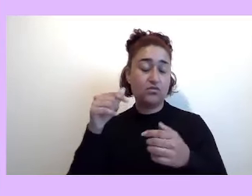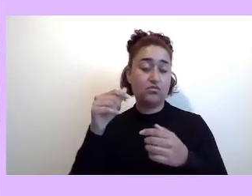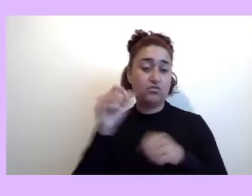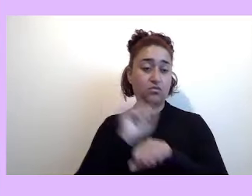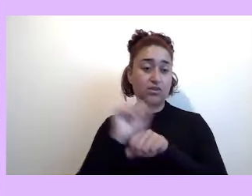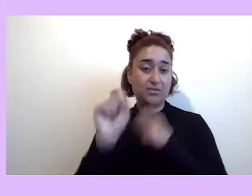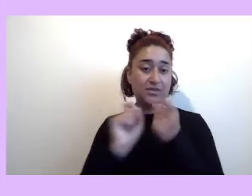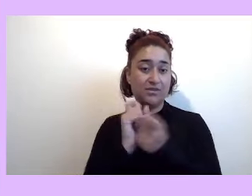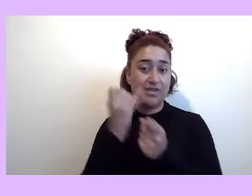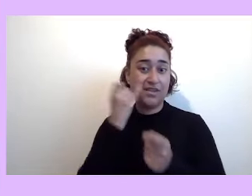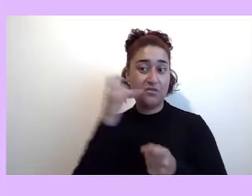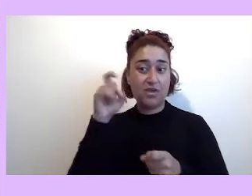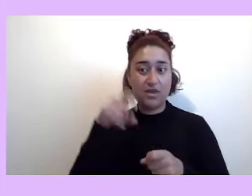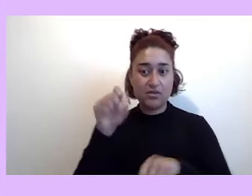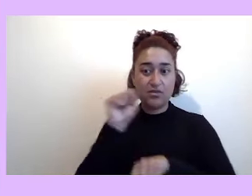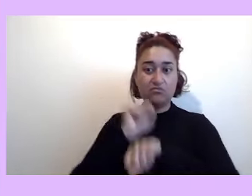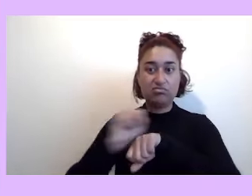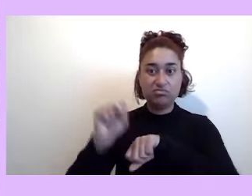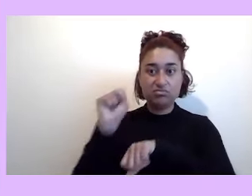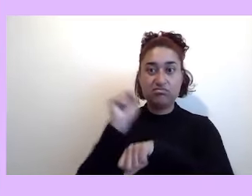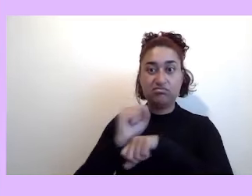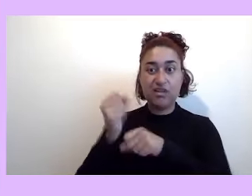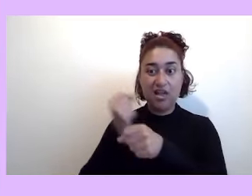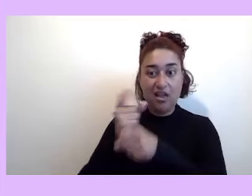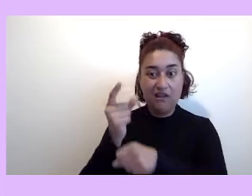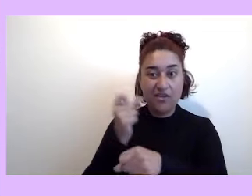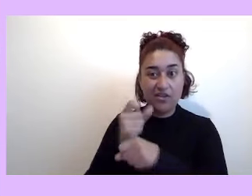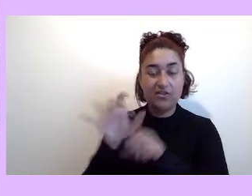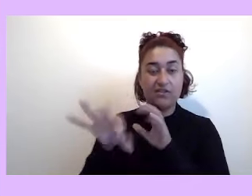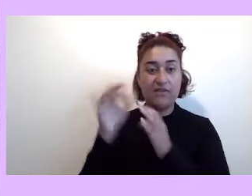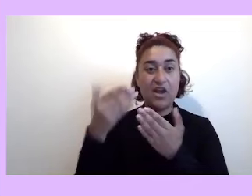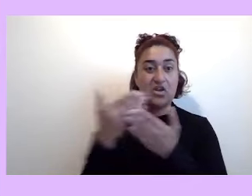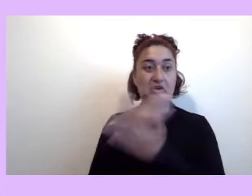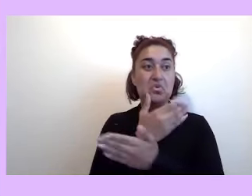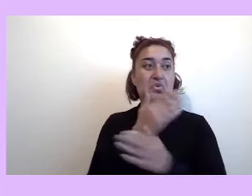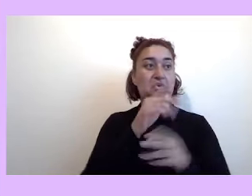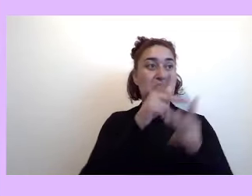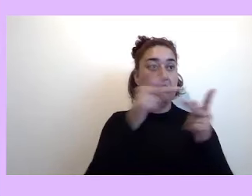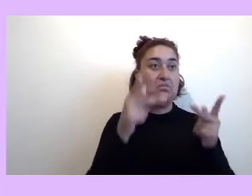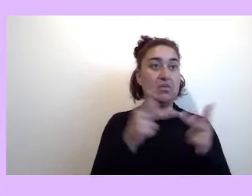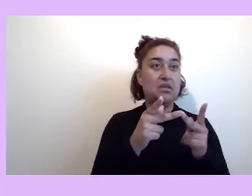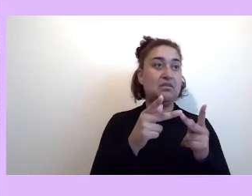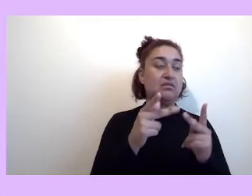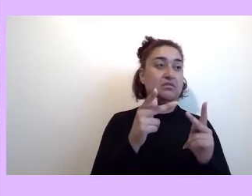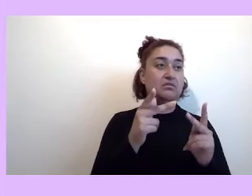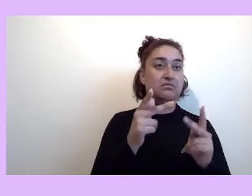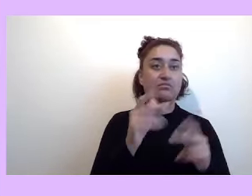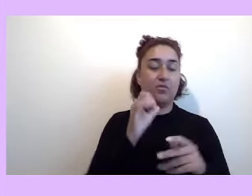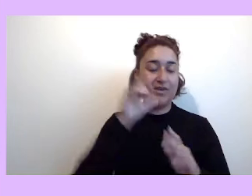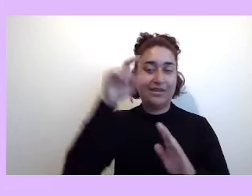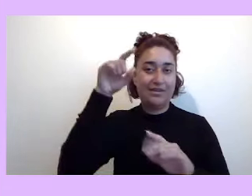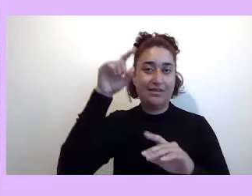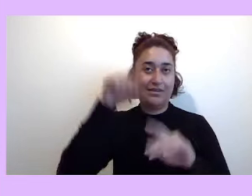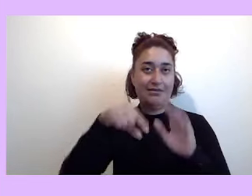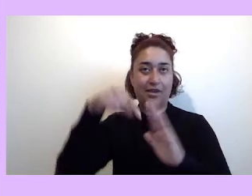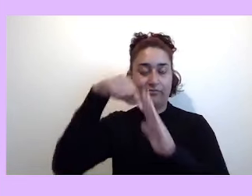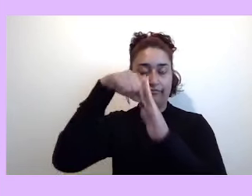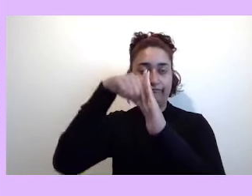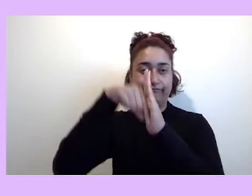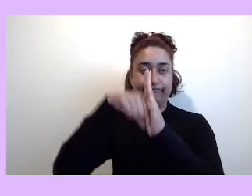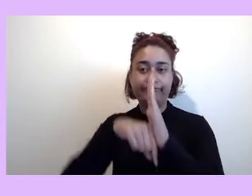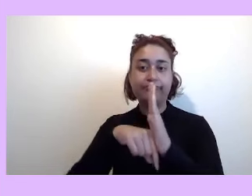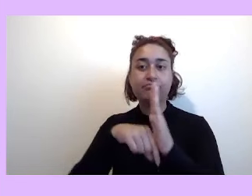to hustle every single year to find new venues to do this work, we can't go as deep as we need to, because it's about creating those relationships. And